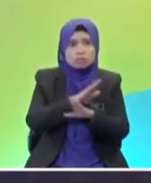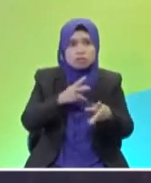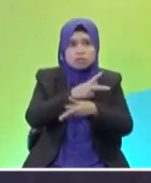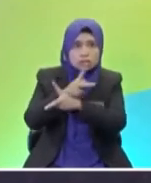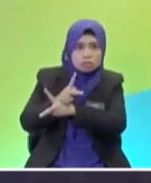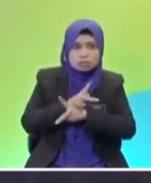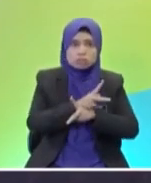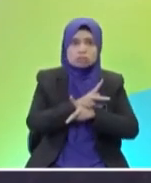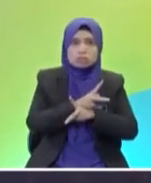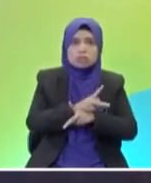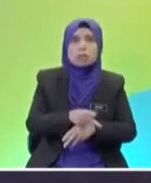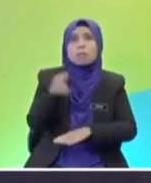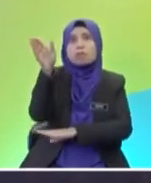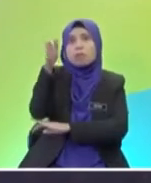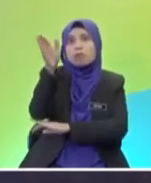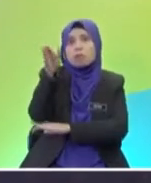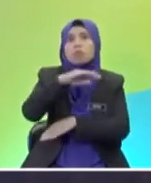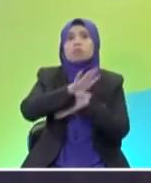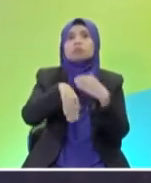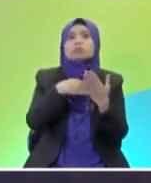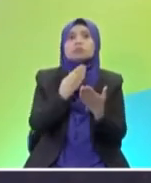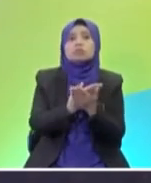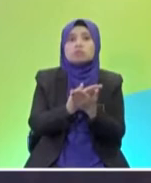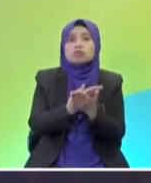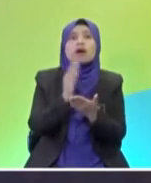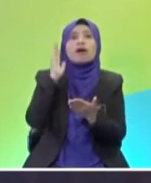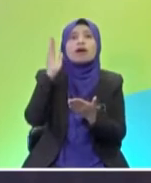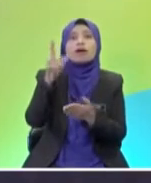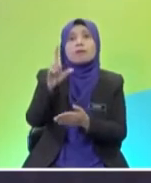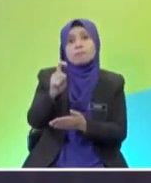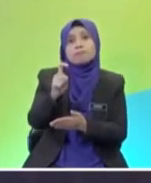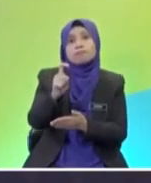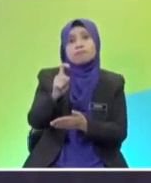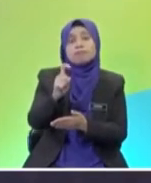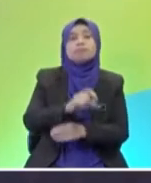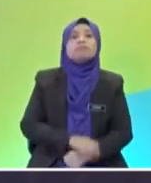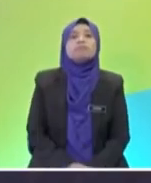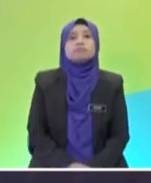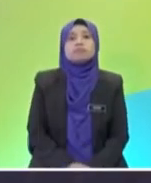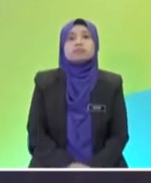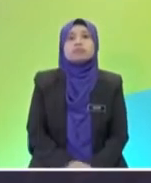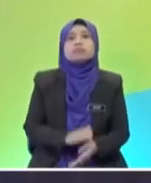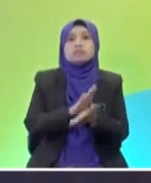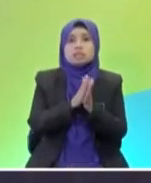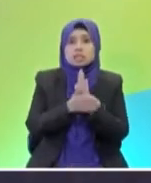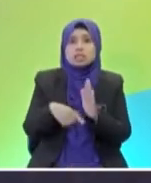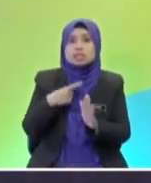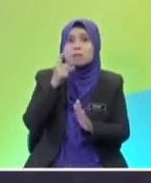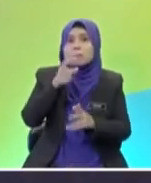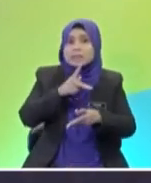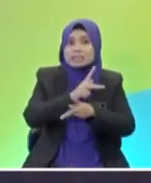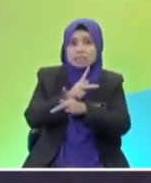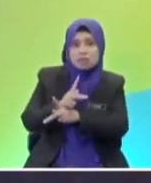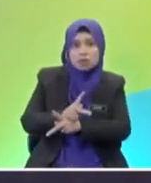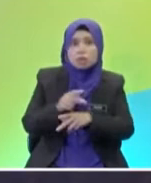the animals and plants will face extinction. Straight away, we won't find them after that. So we have to control,